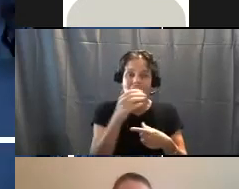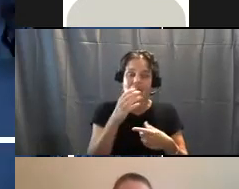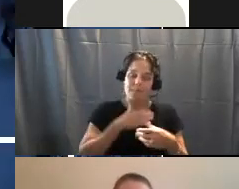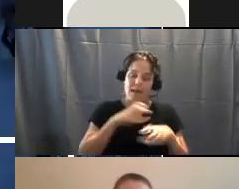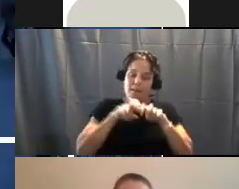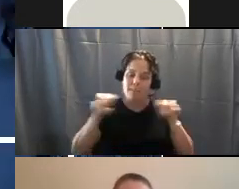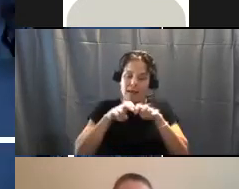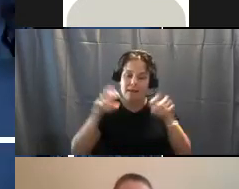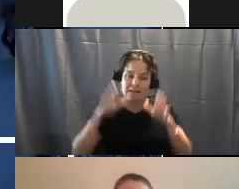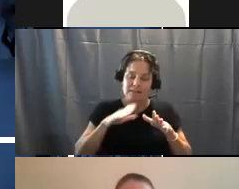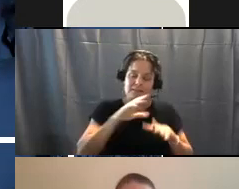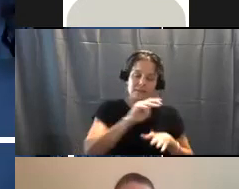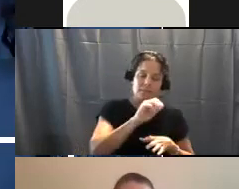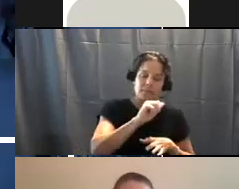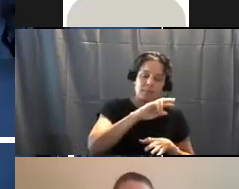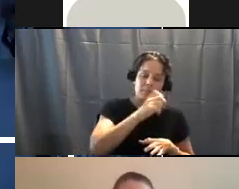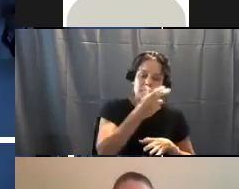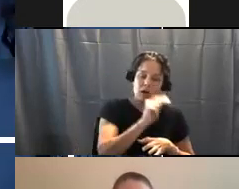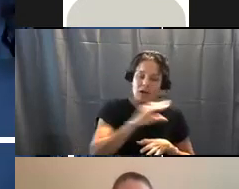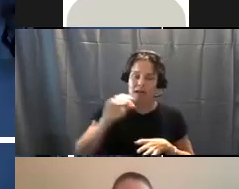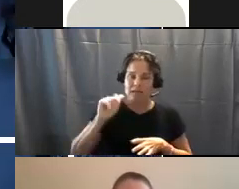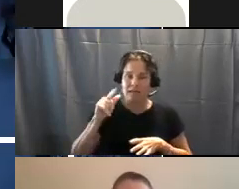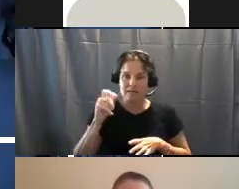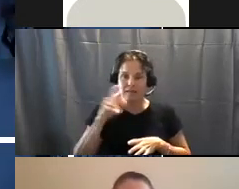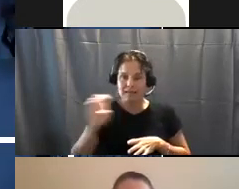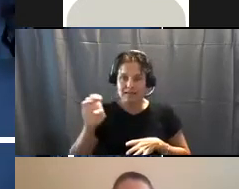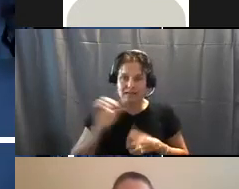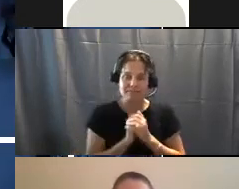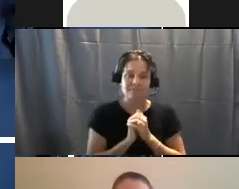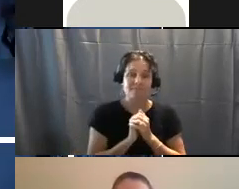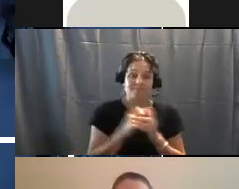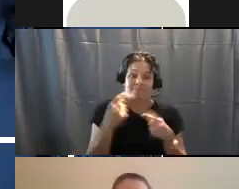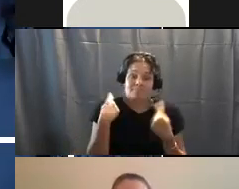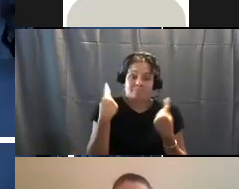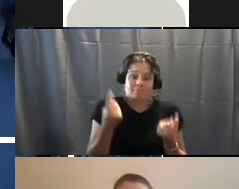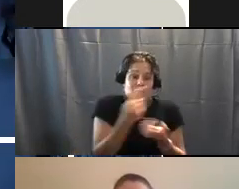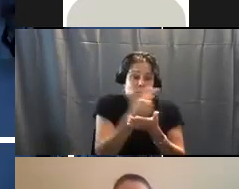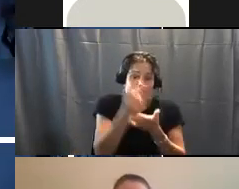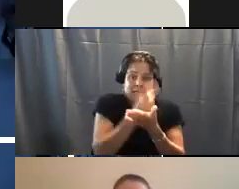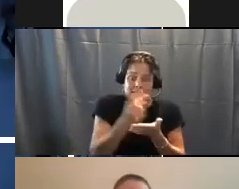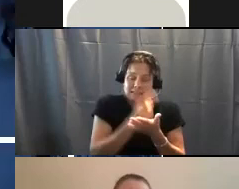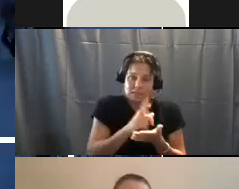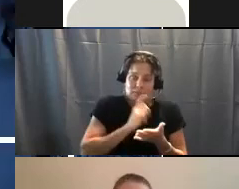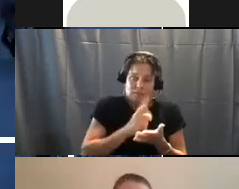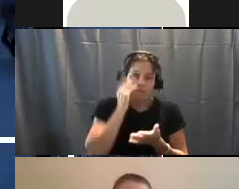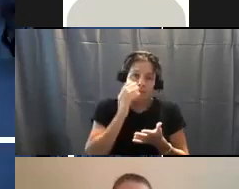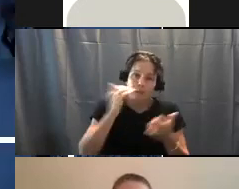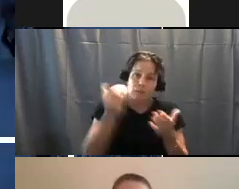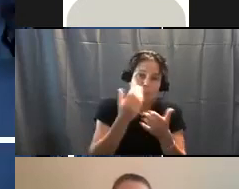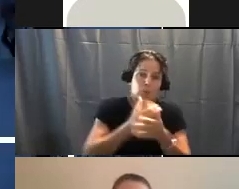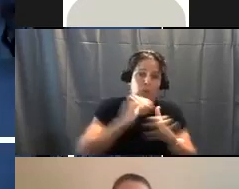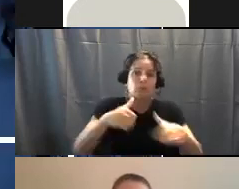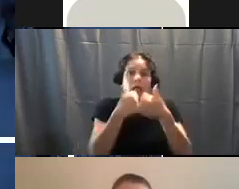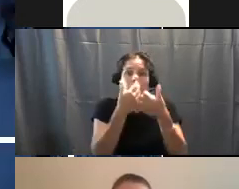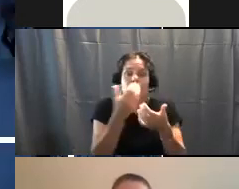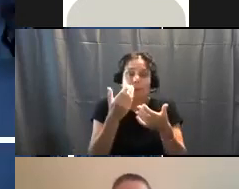panelists, Martin and Annalee, for their insight. Week after week, we've faced new challenges and new questions as we